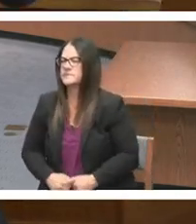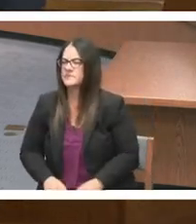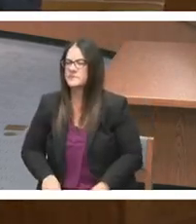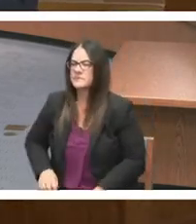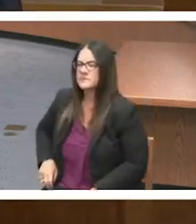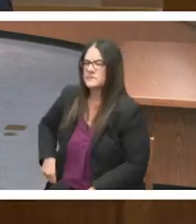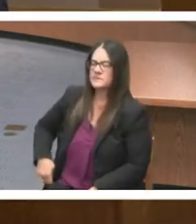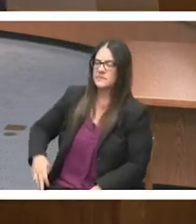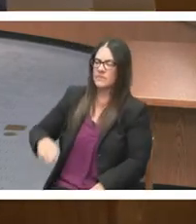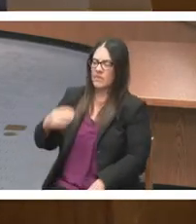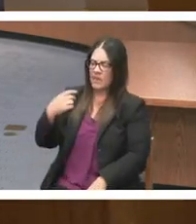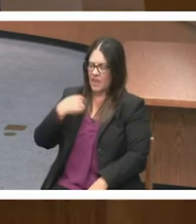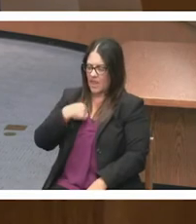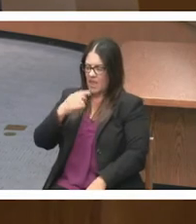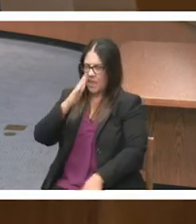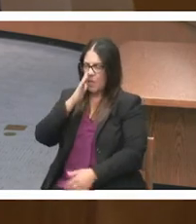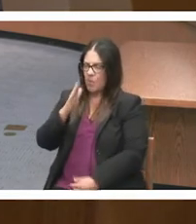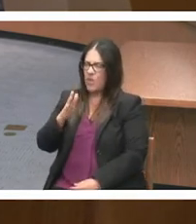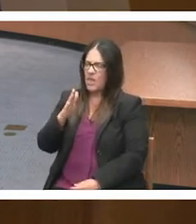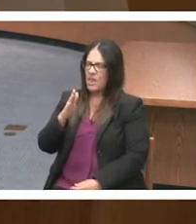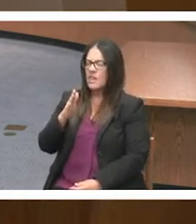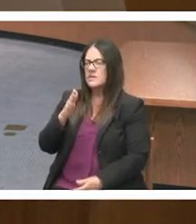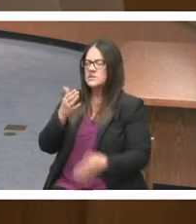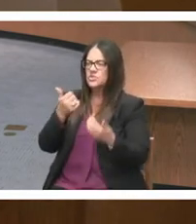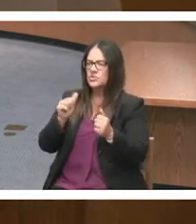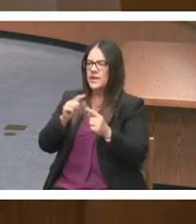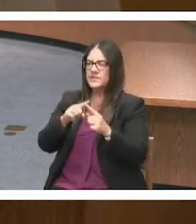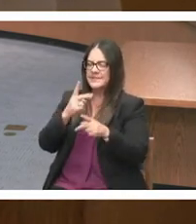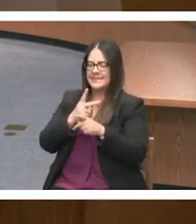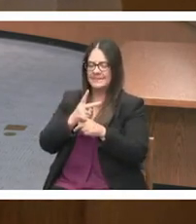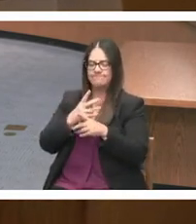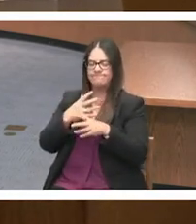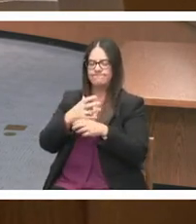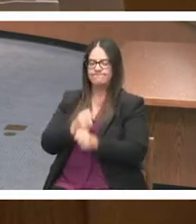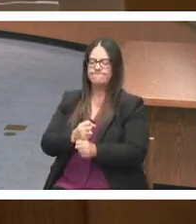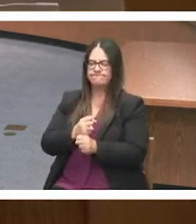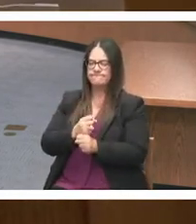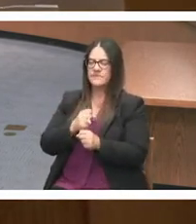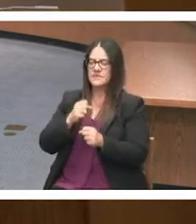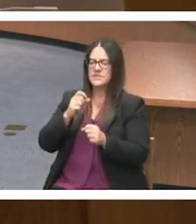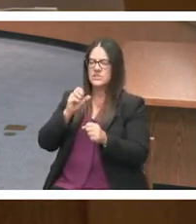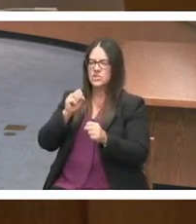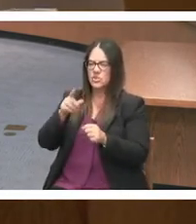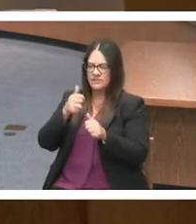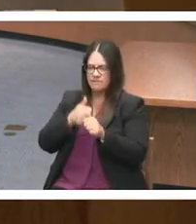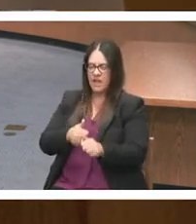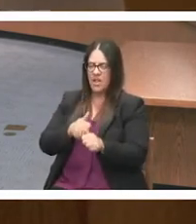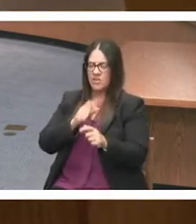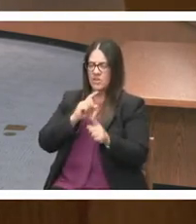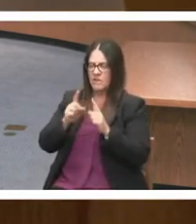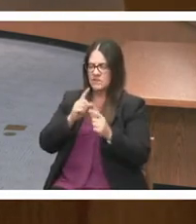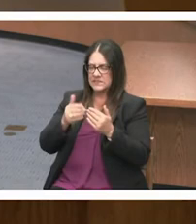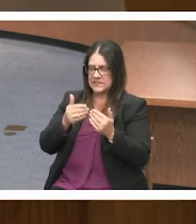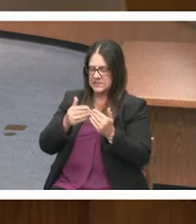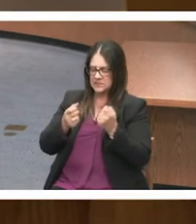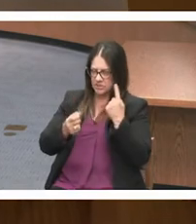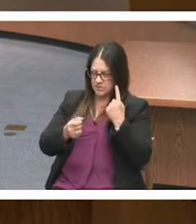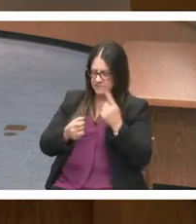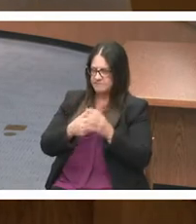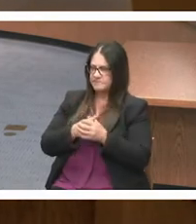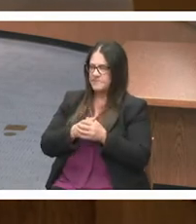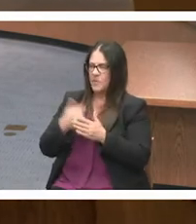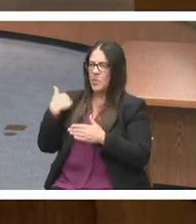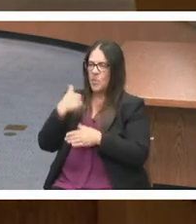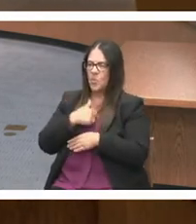I'll go a little bit in the weeds, but hopefully keep it at a place we can all follow the conversation. So